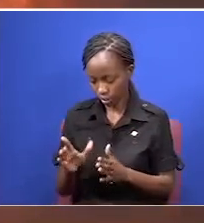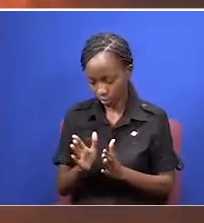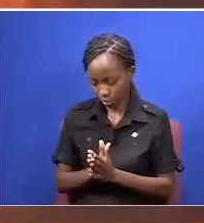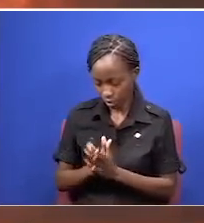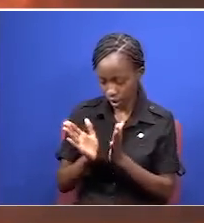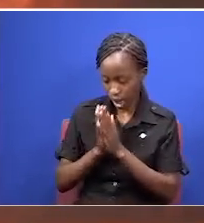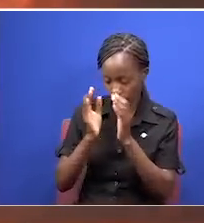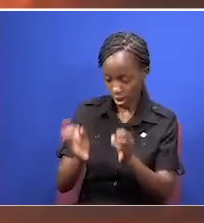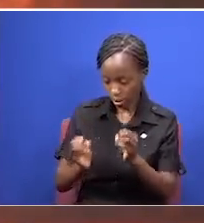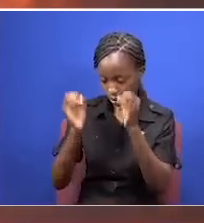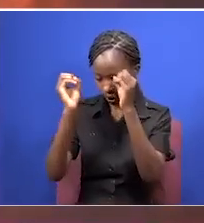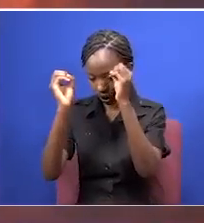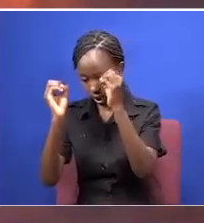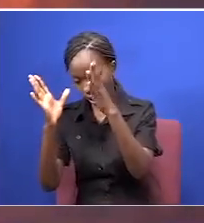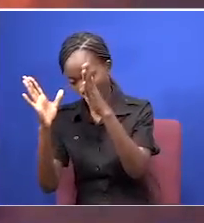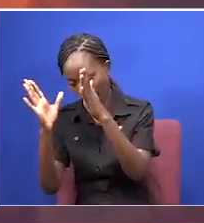hallelujah